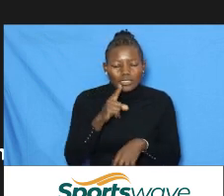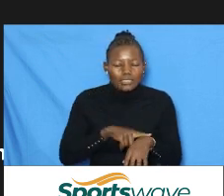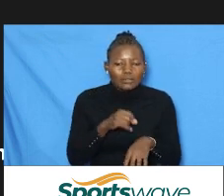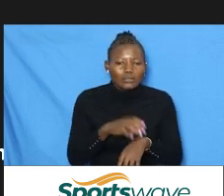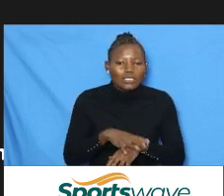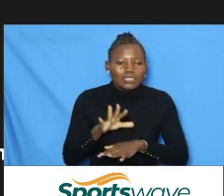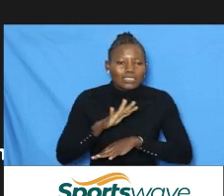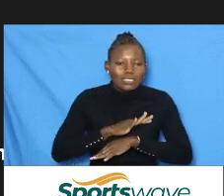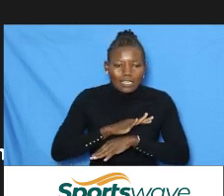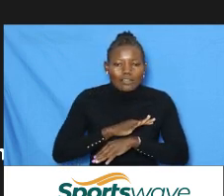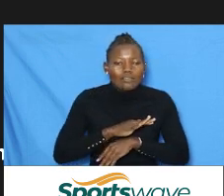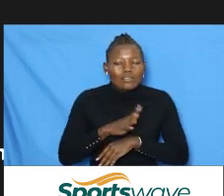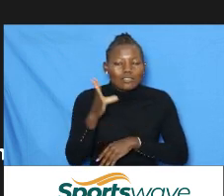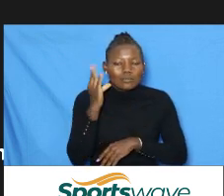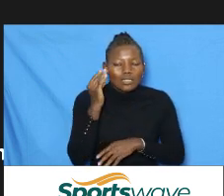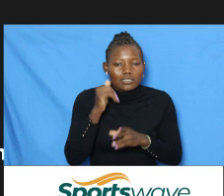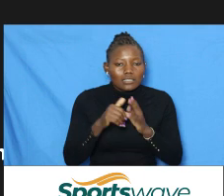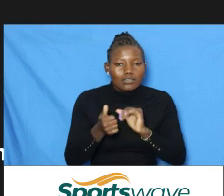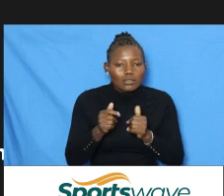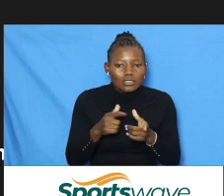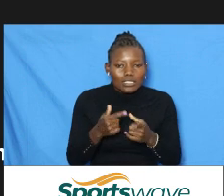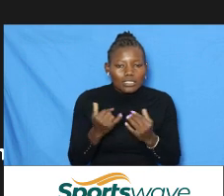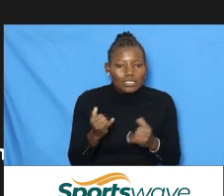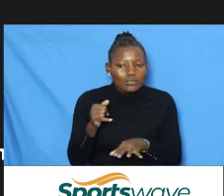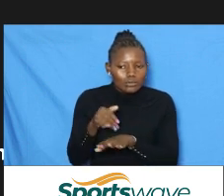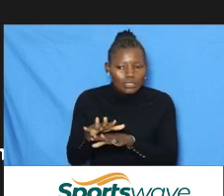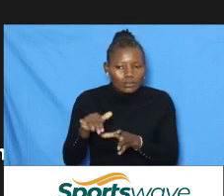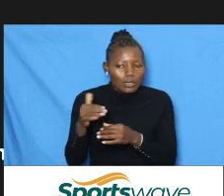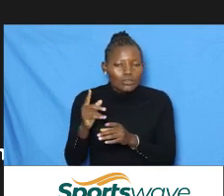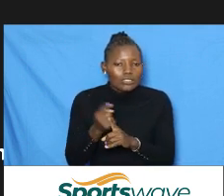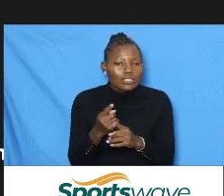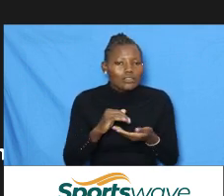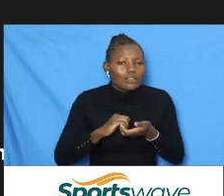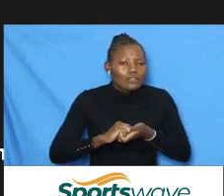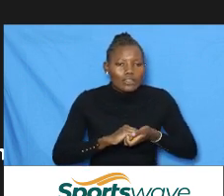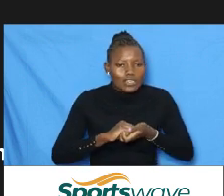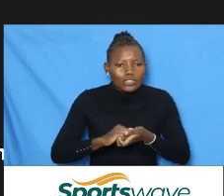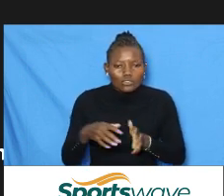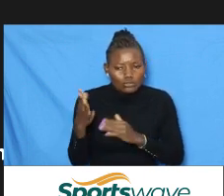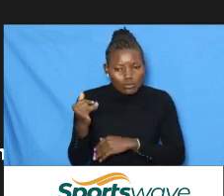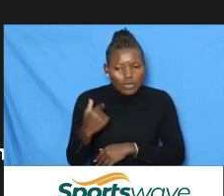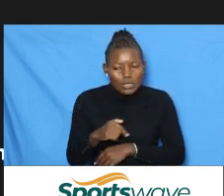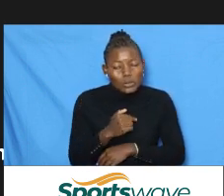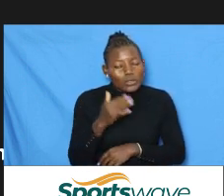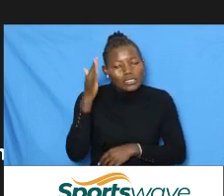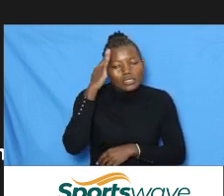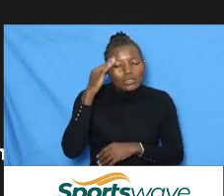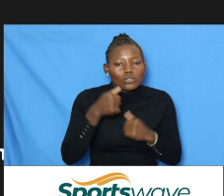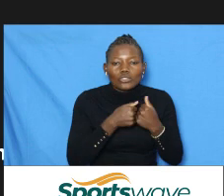who are interested in sports, then now we can send them out to different federations, because we know there's the challenge of